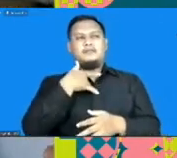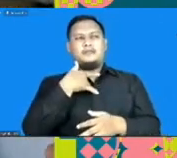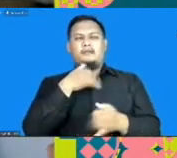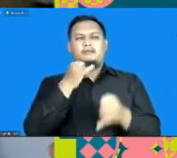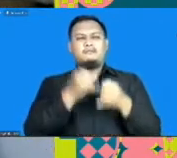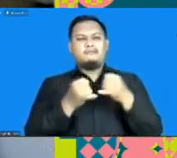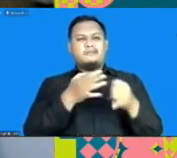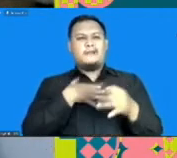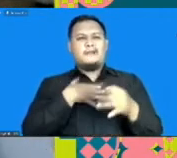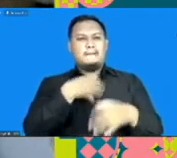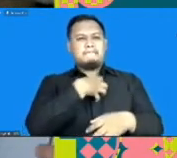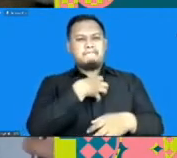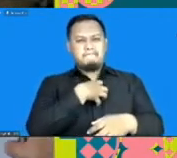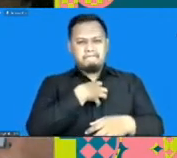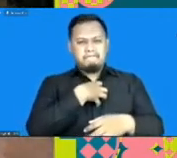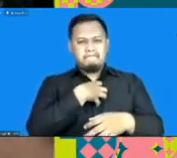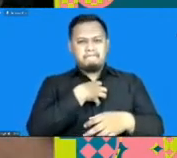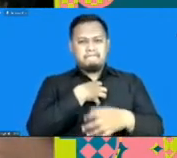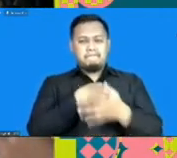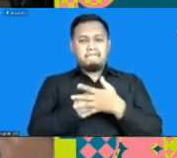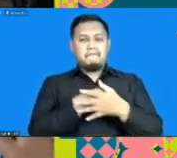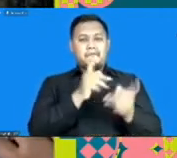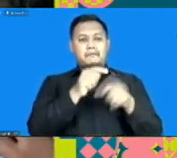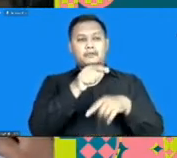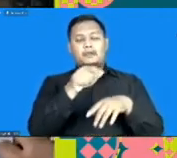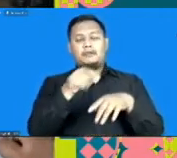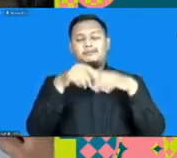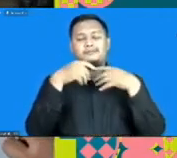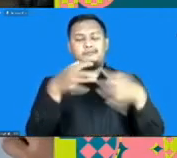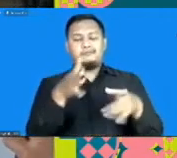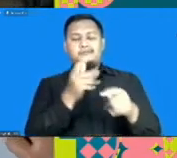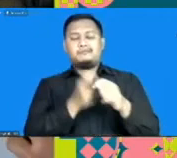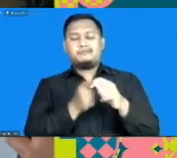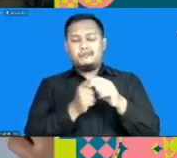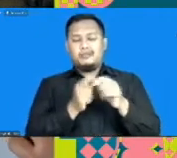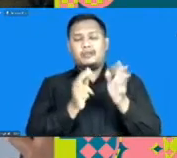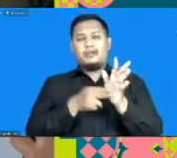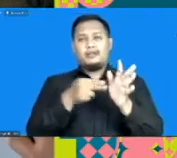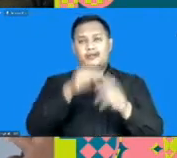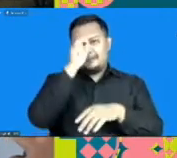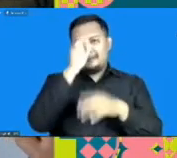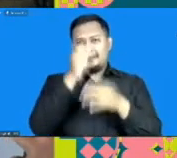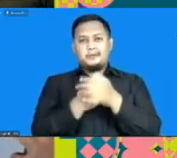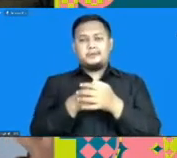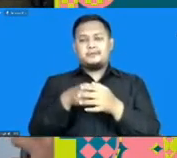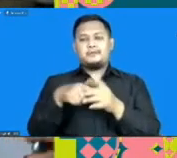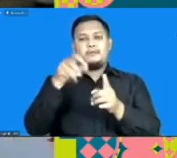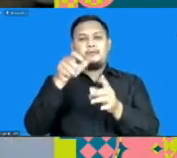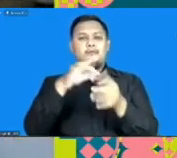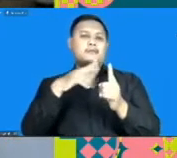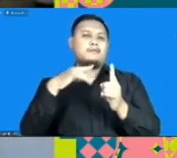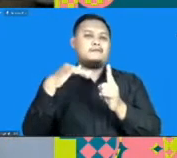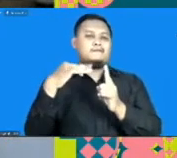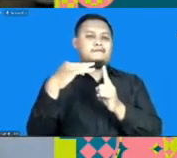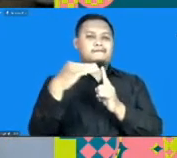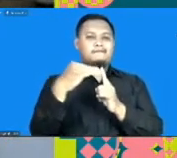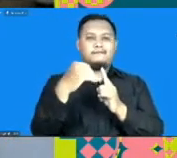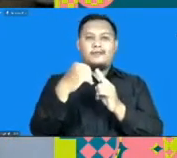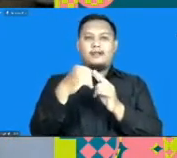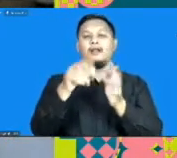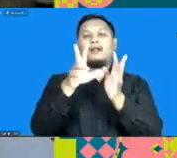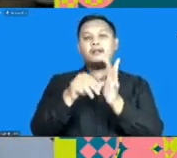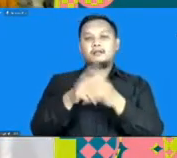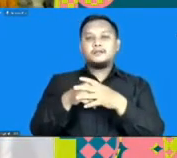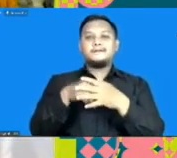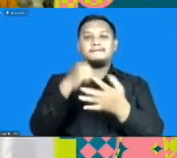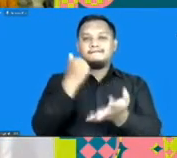you create values for your consumer and you create values for your society, your company will flourish. Did you hear that? Did you hear that?